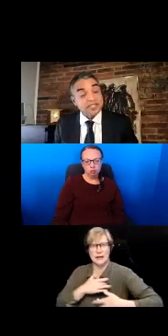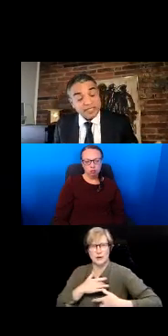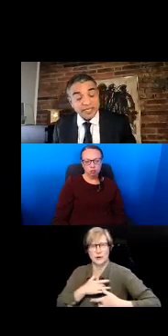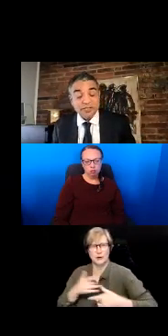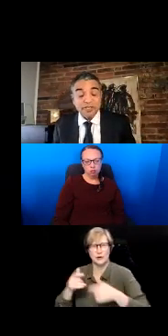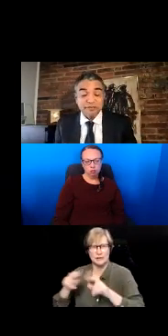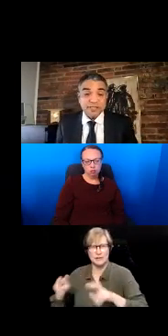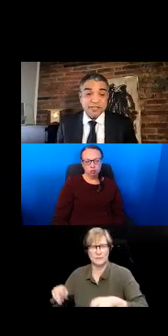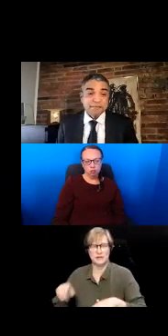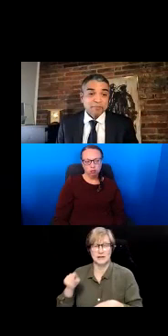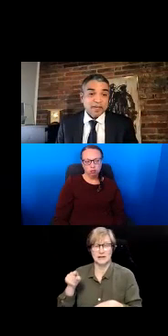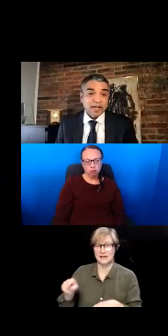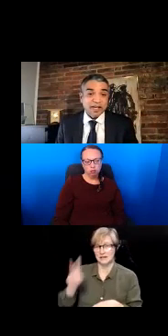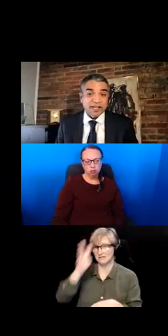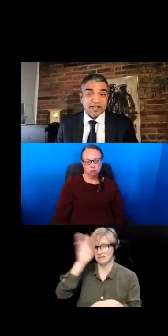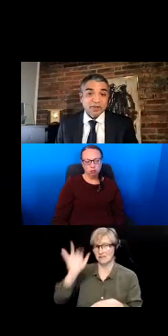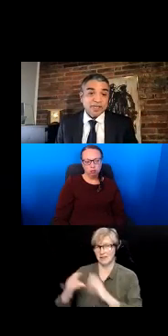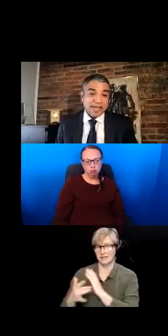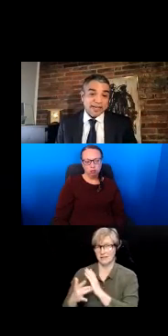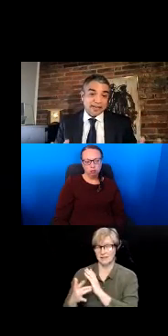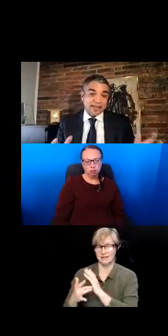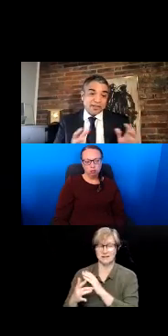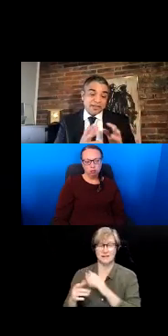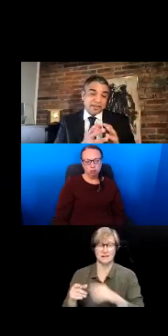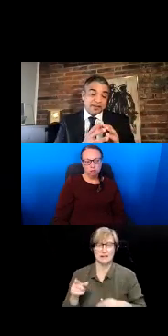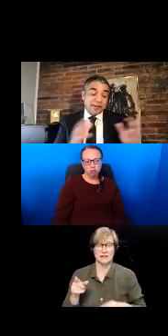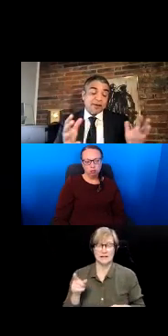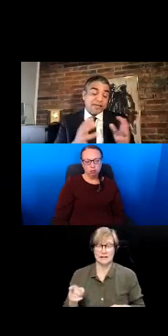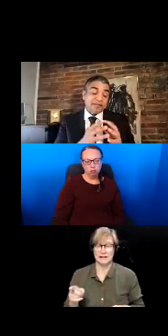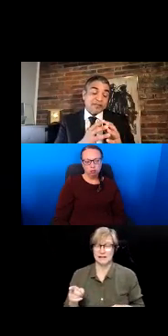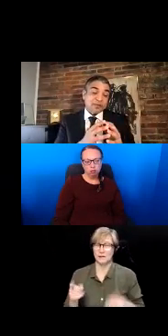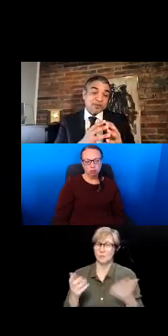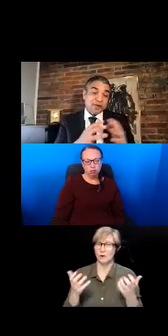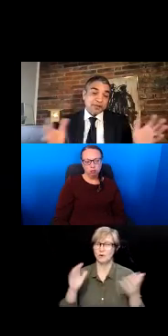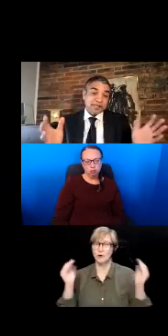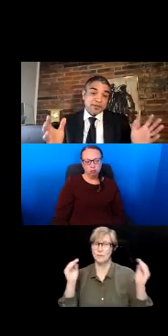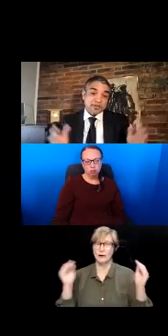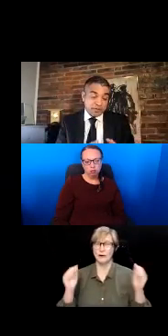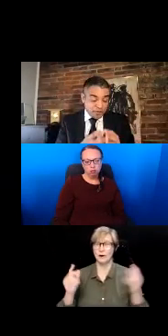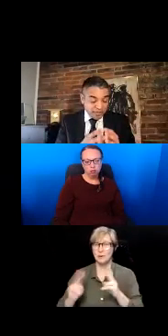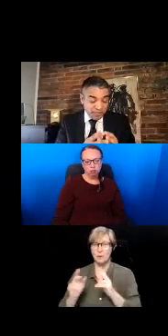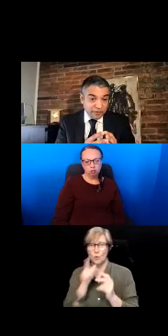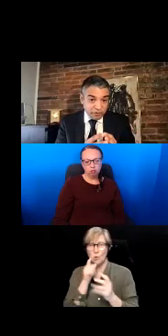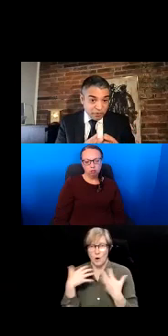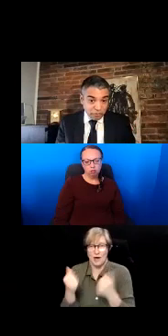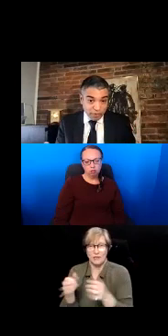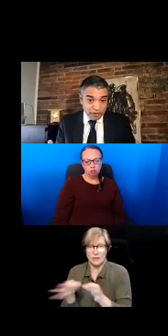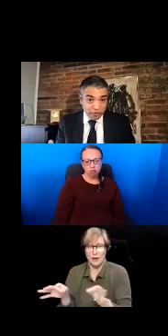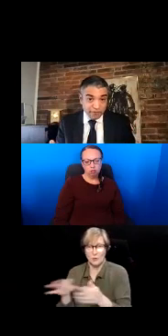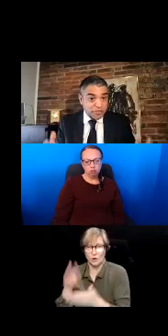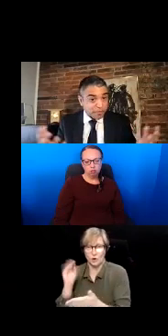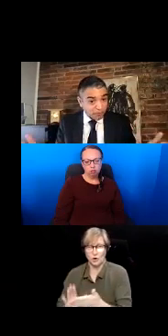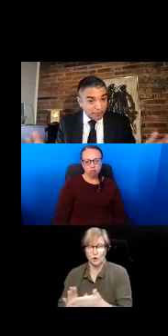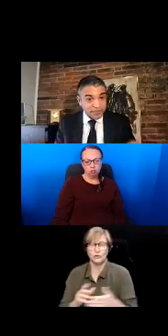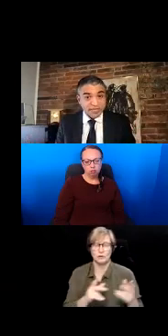meta-analysis, a technique he actually invented, looking at comparing individuals who were healthy language users to individuals with chronic stroke